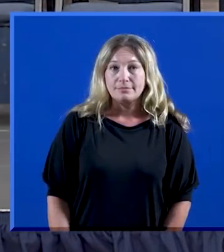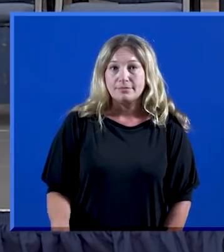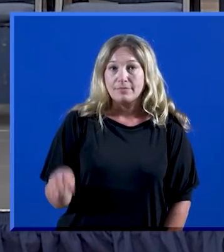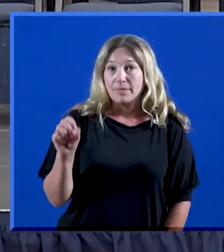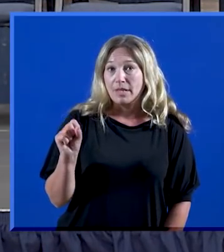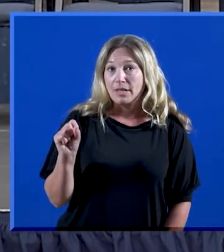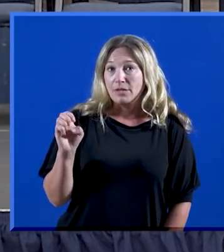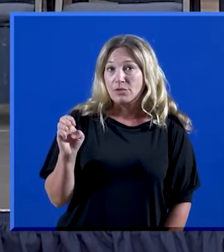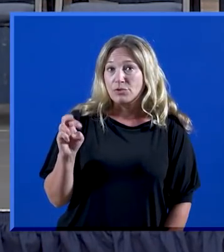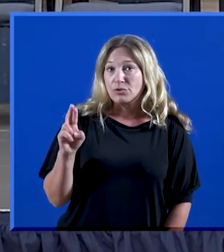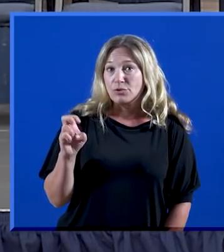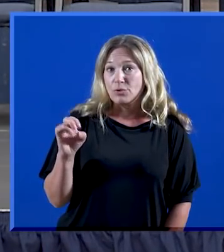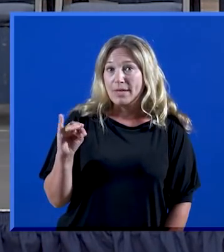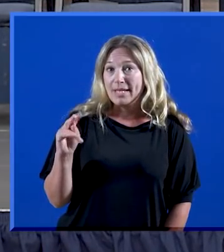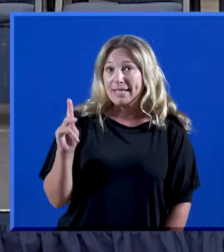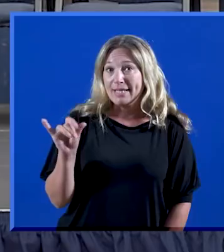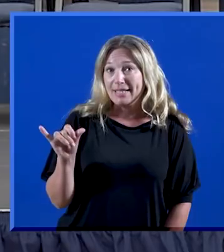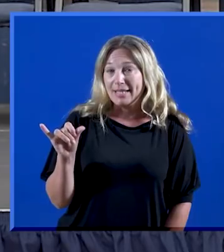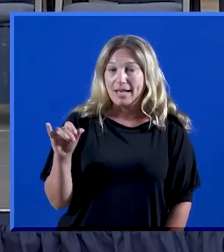Serenity Esquivel.